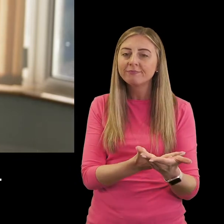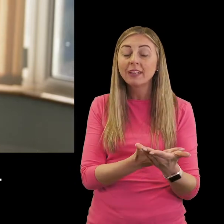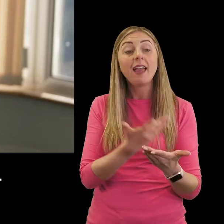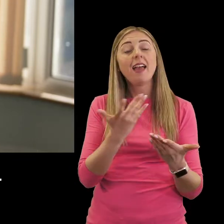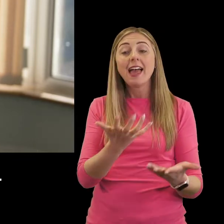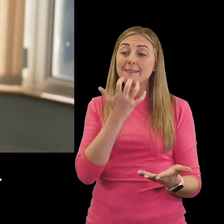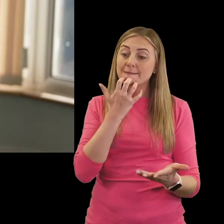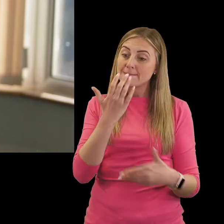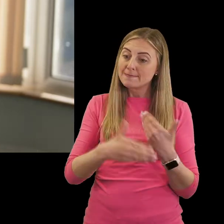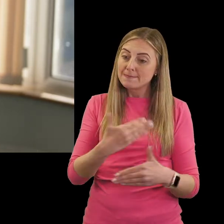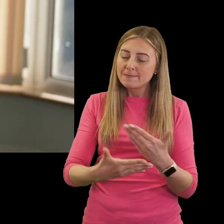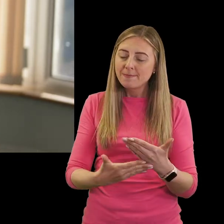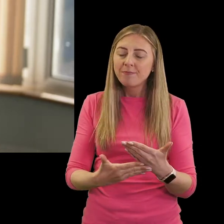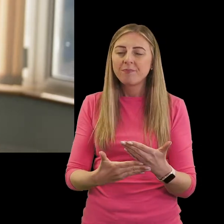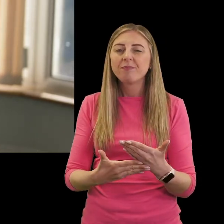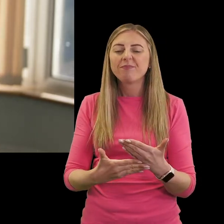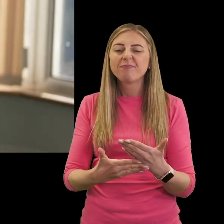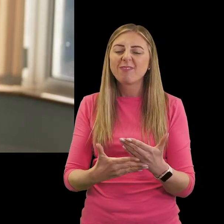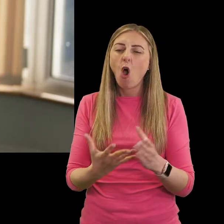on mental health leave.